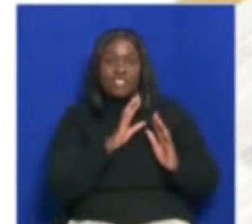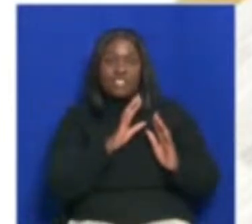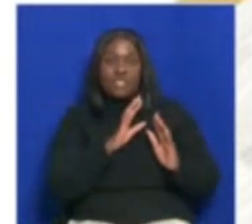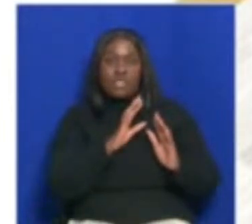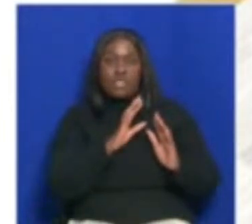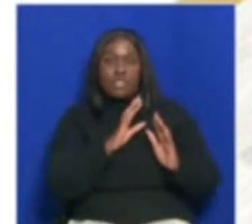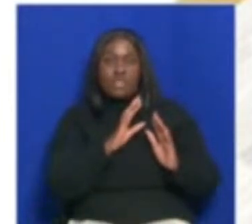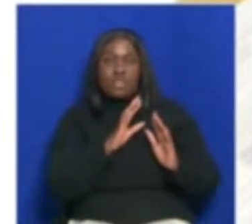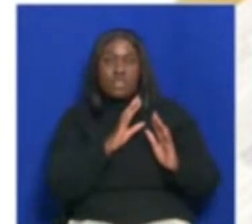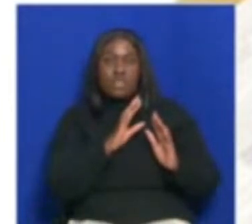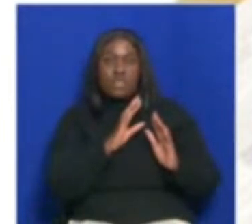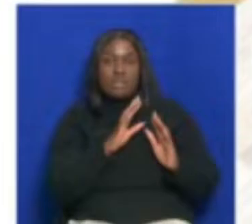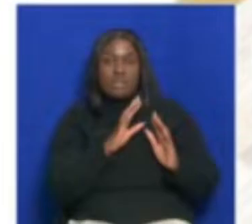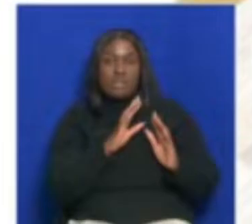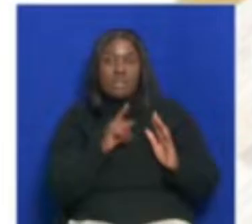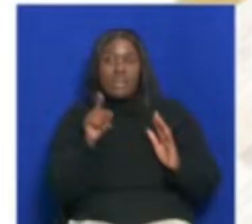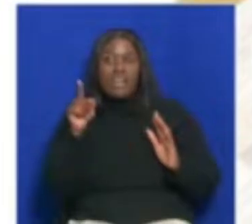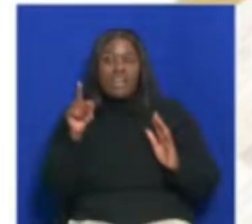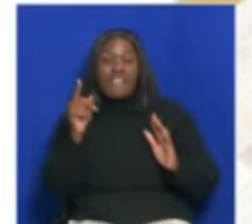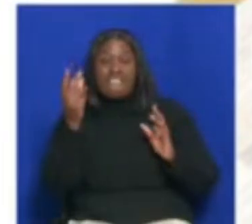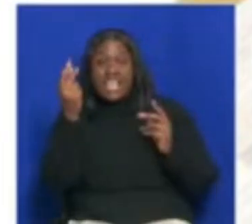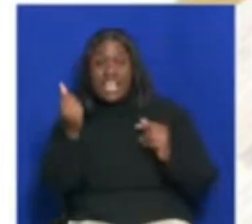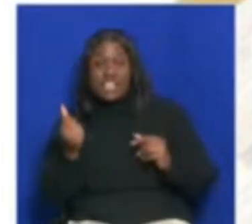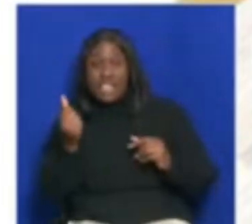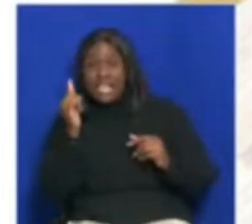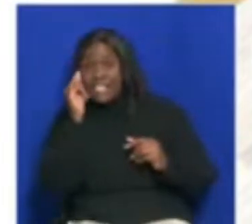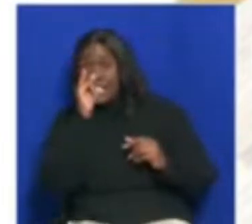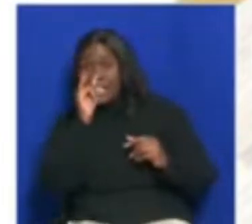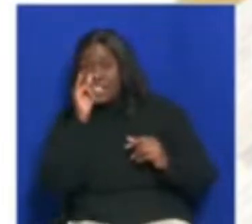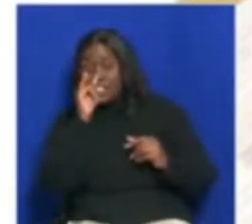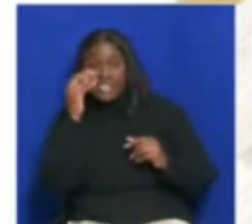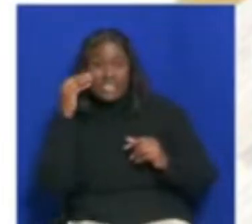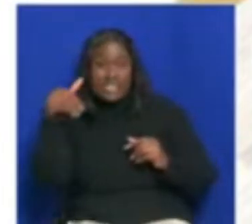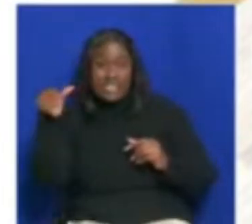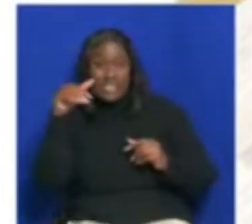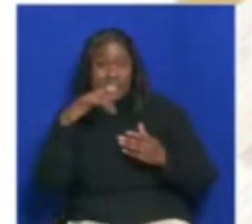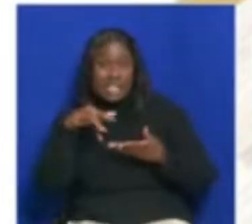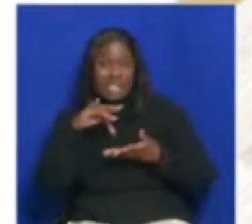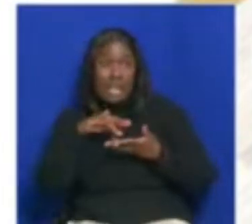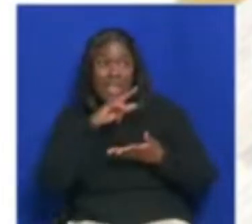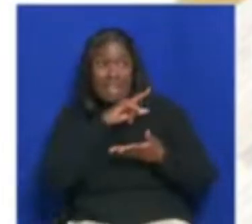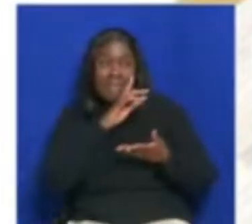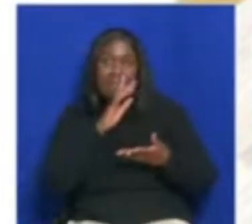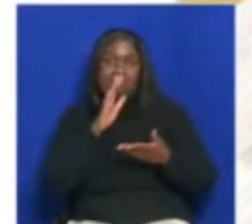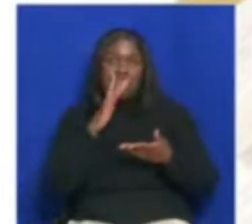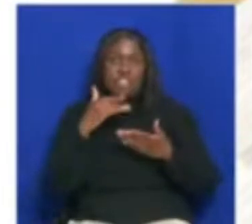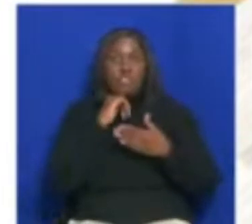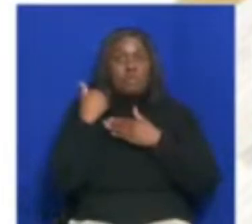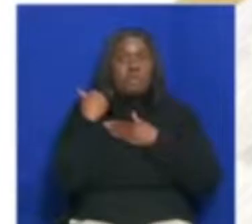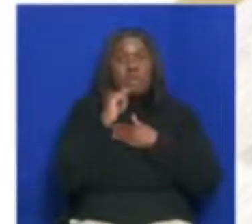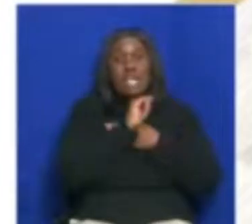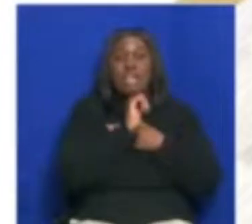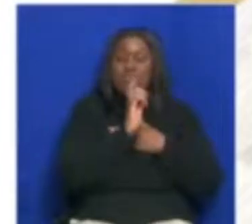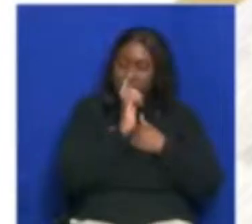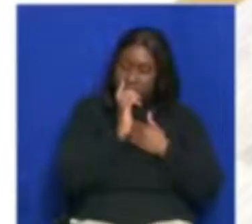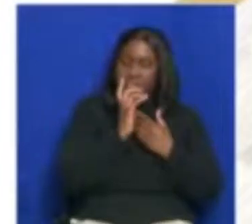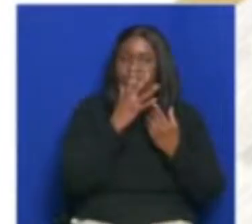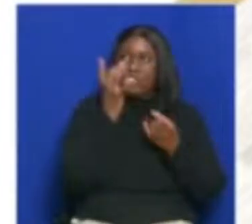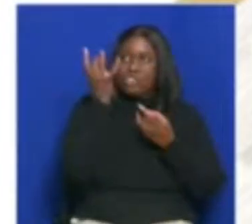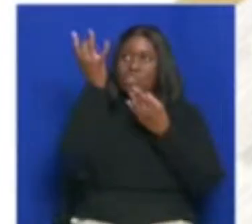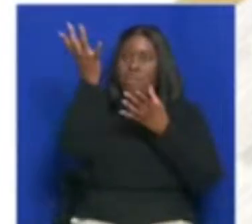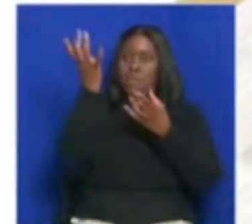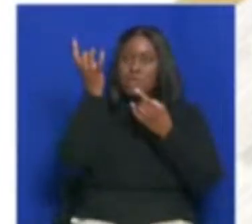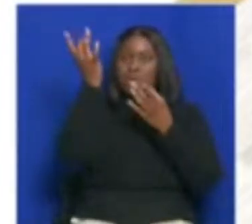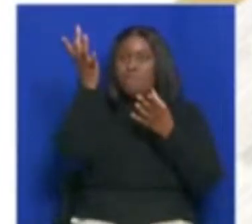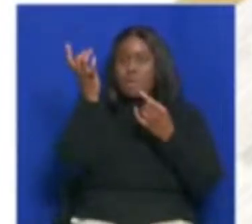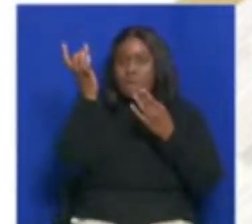Financial Intelligence Center. That's correct. And a letter from the